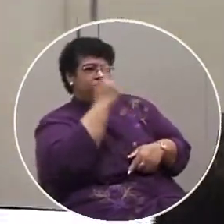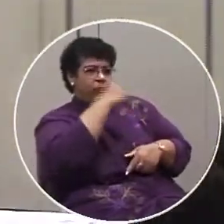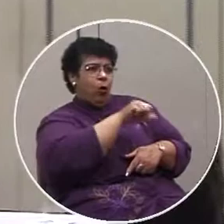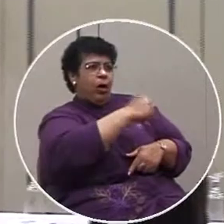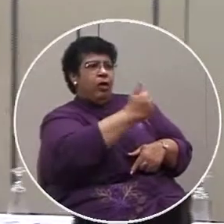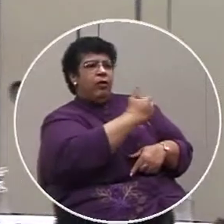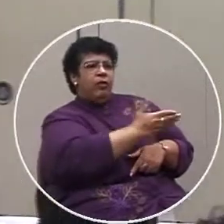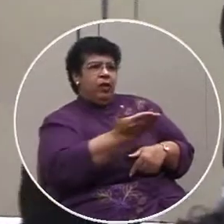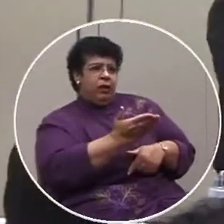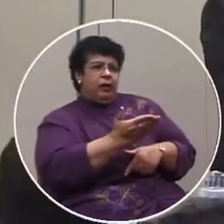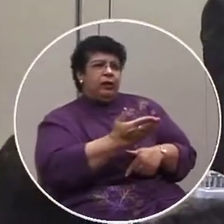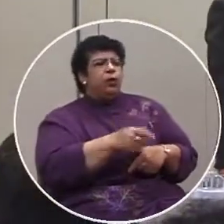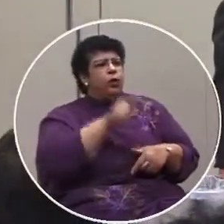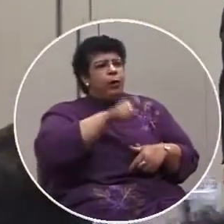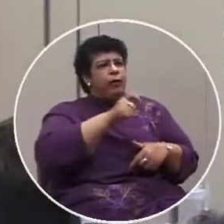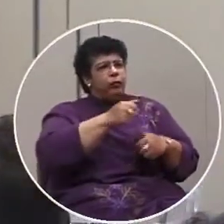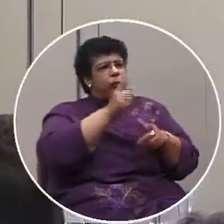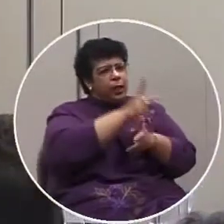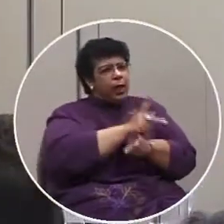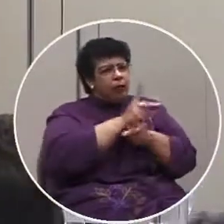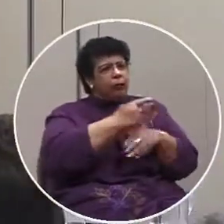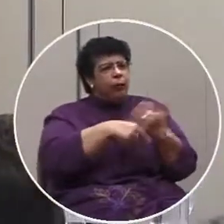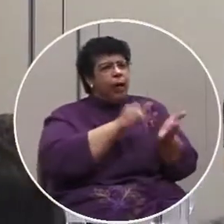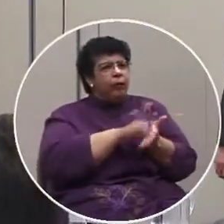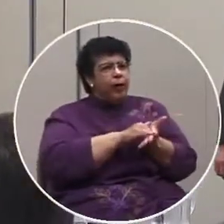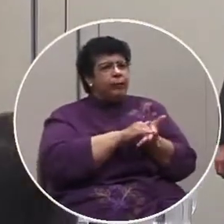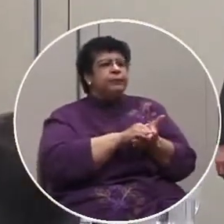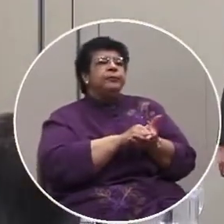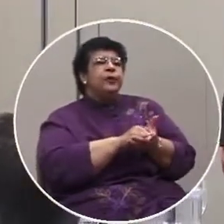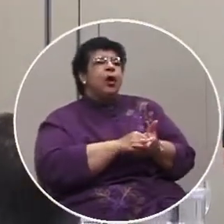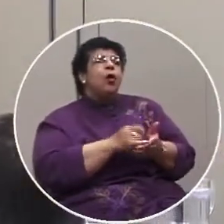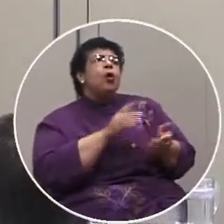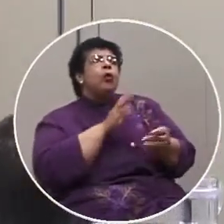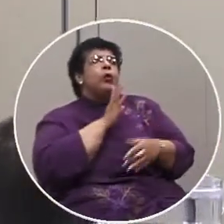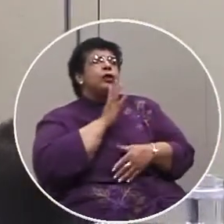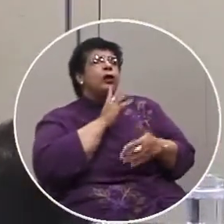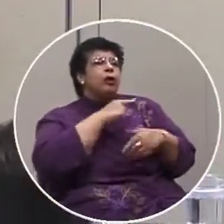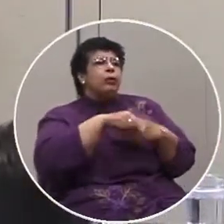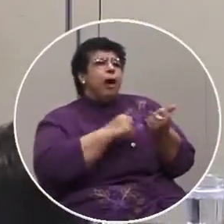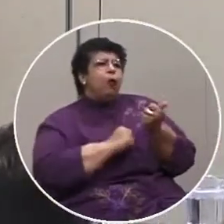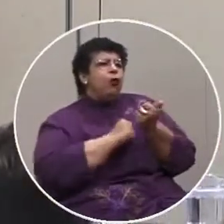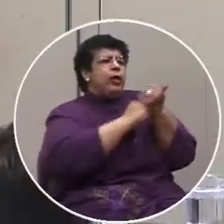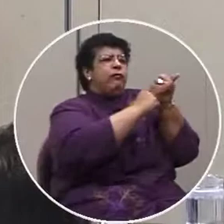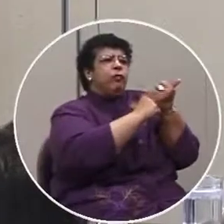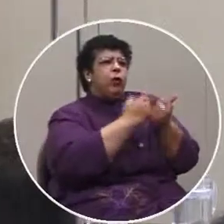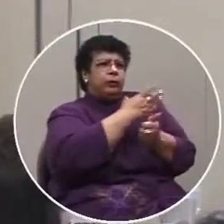we have to be careful about that. We talked a little bit about reinforcement and punishment.